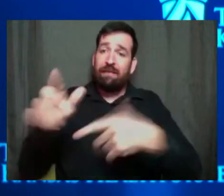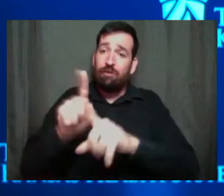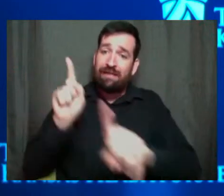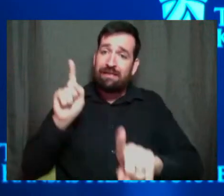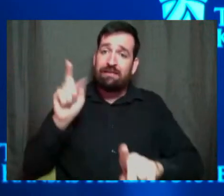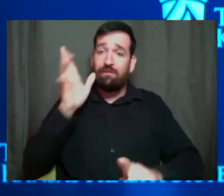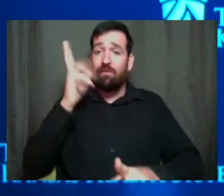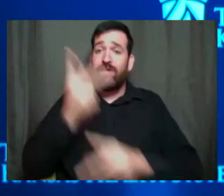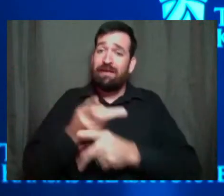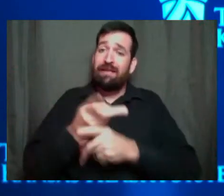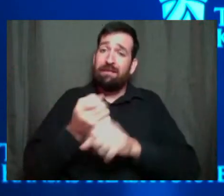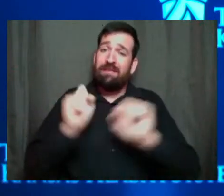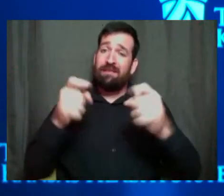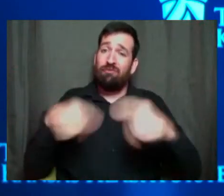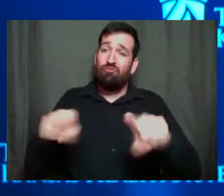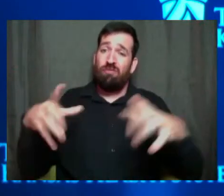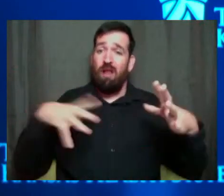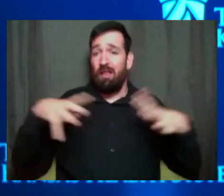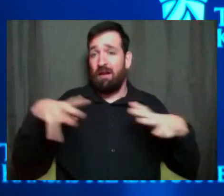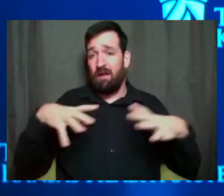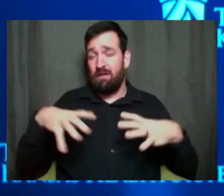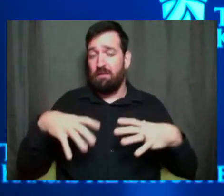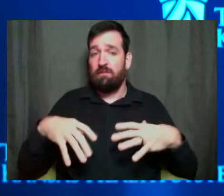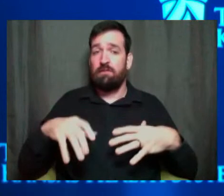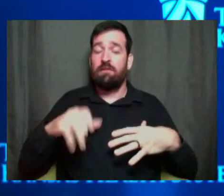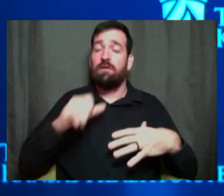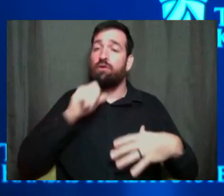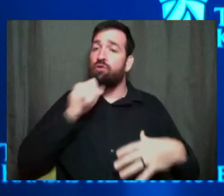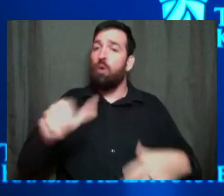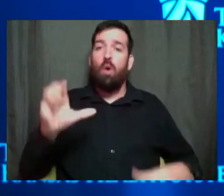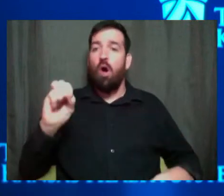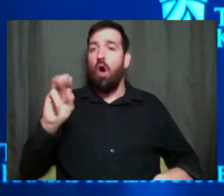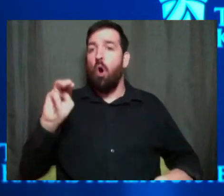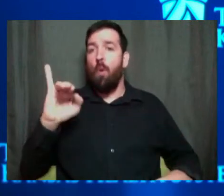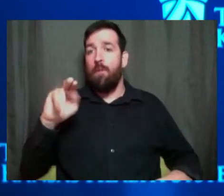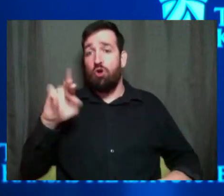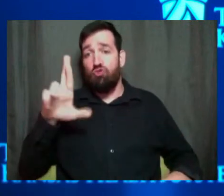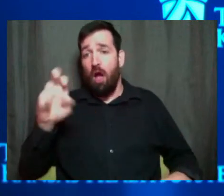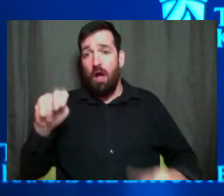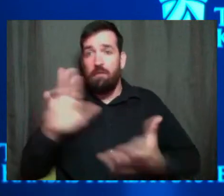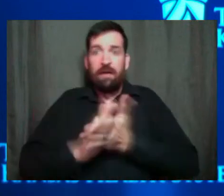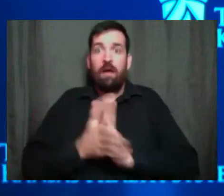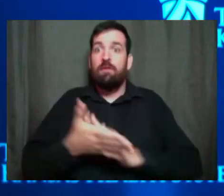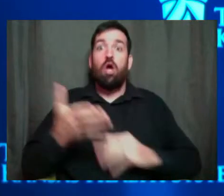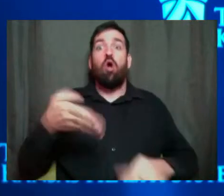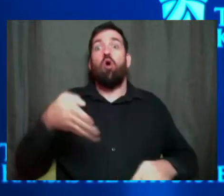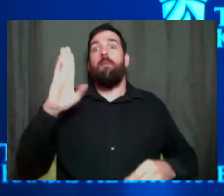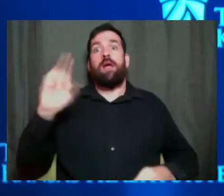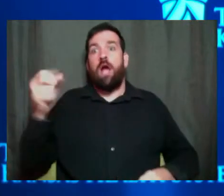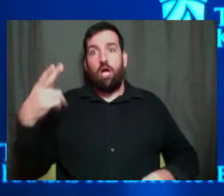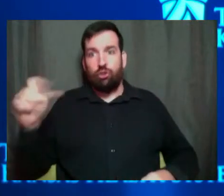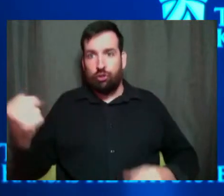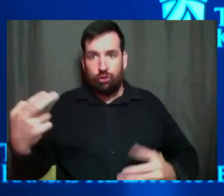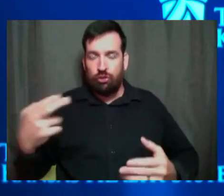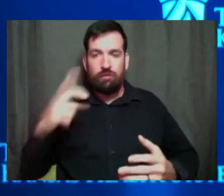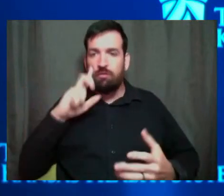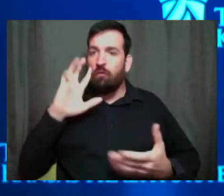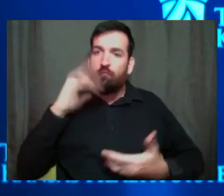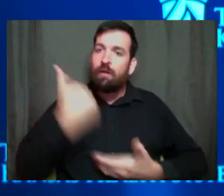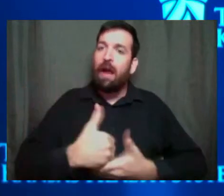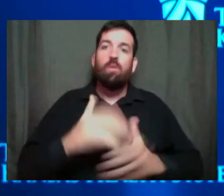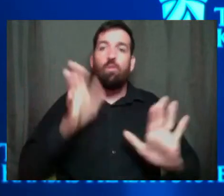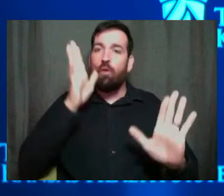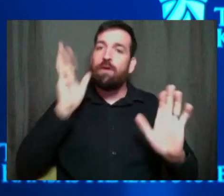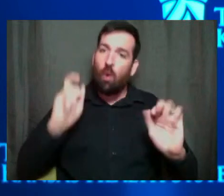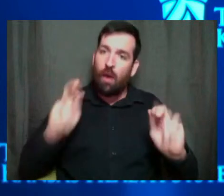throughout this holiday season. Don't turn Omicron into oh my gosh. Mm-hmm. Don't get into a frenzy about it. It's going to be okay. I